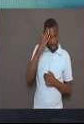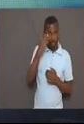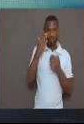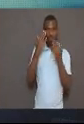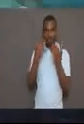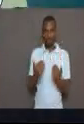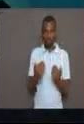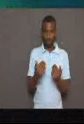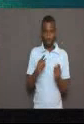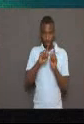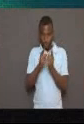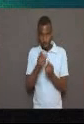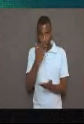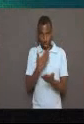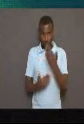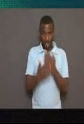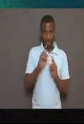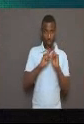now.